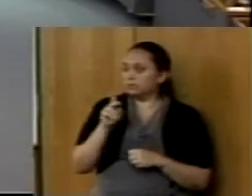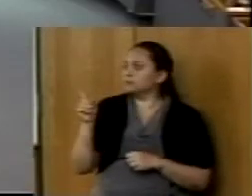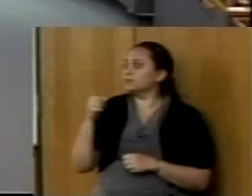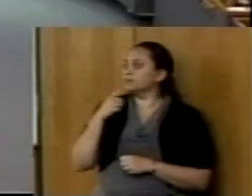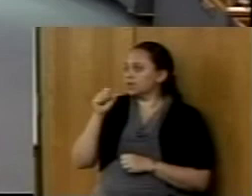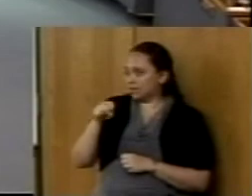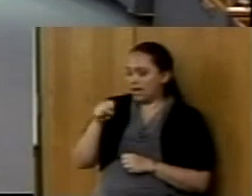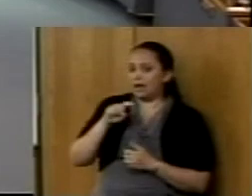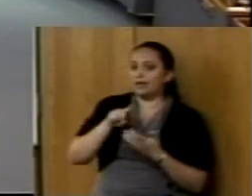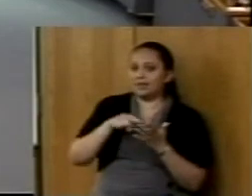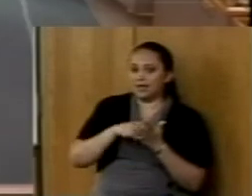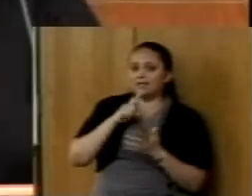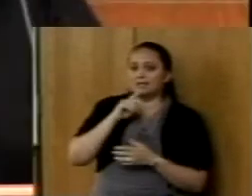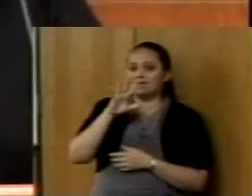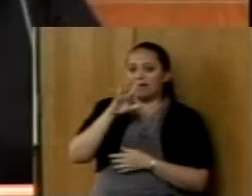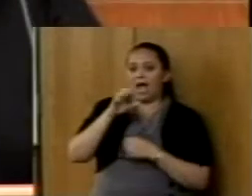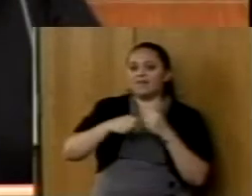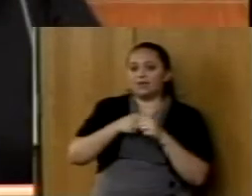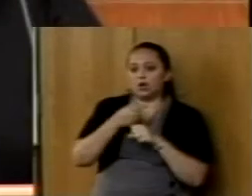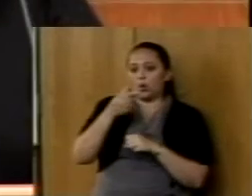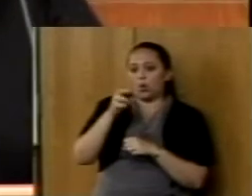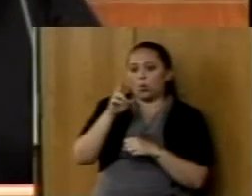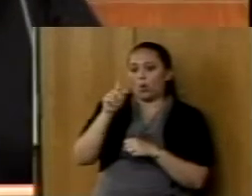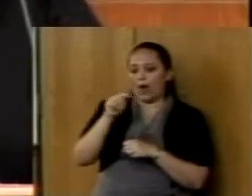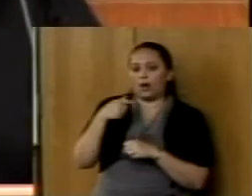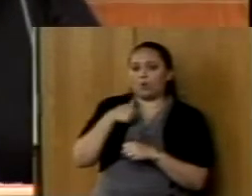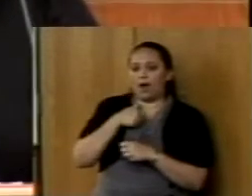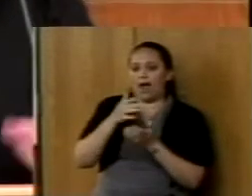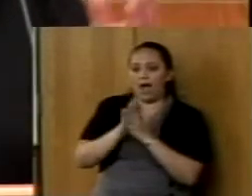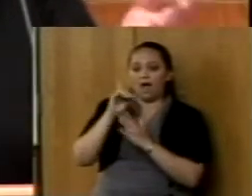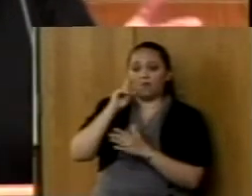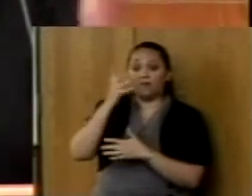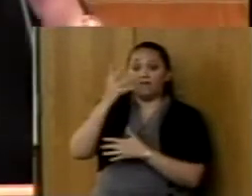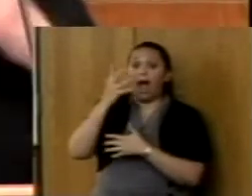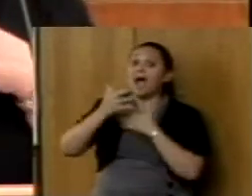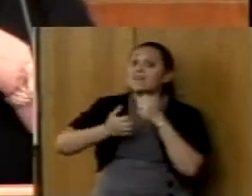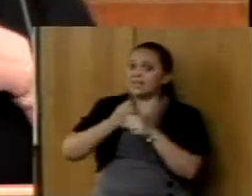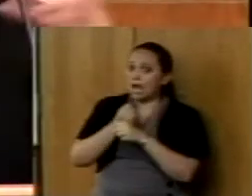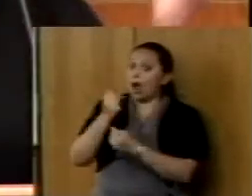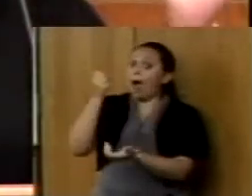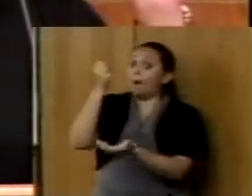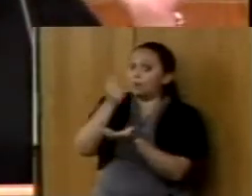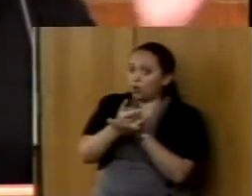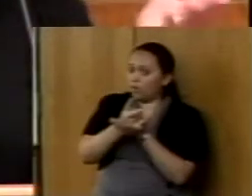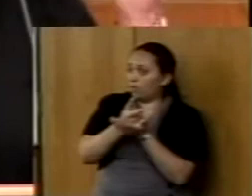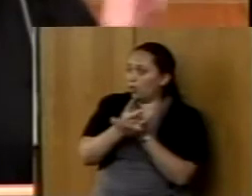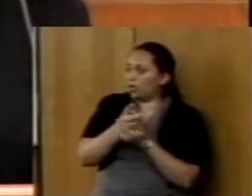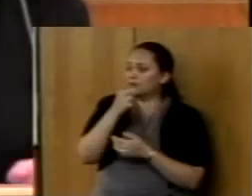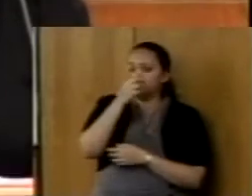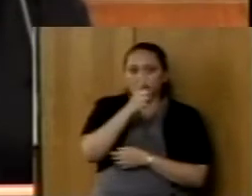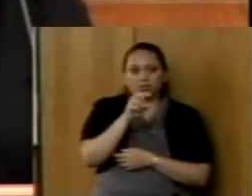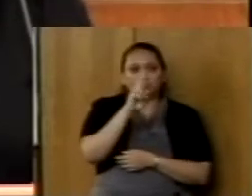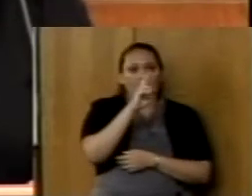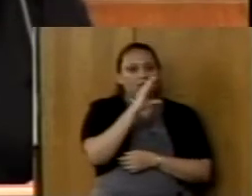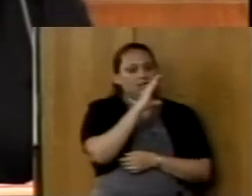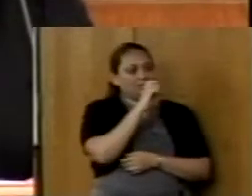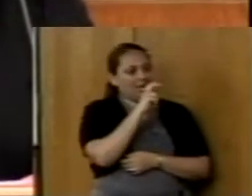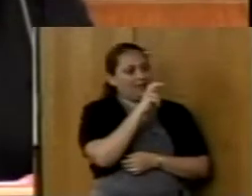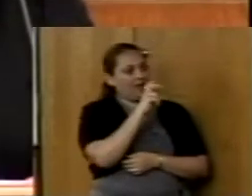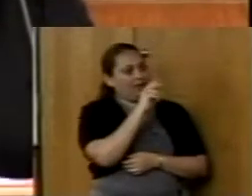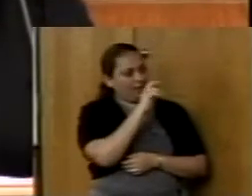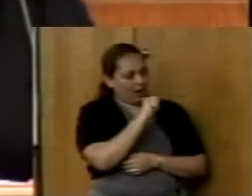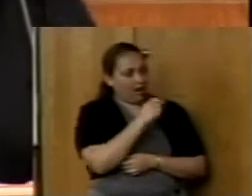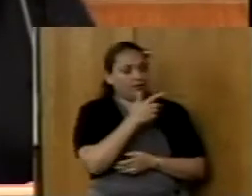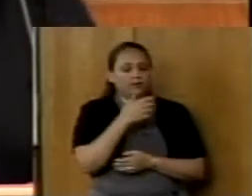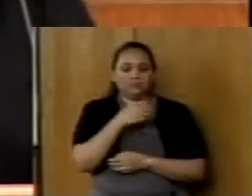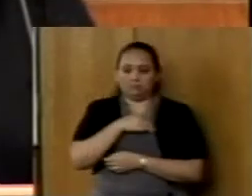grant, and we're asking for 5-year approval. Dr. Saavedra, members of the board, Dr. Montoya, and